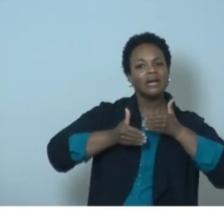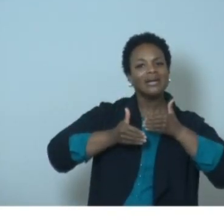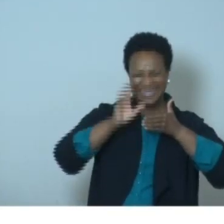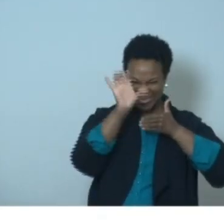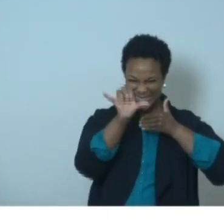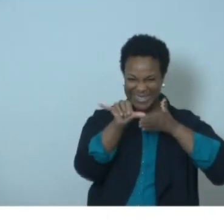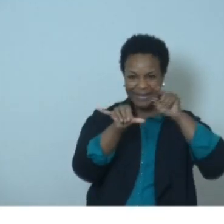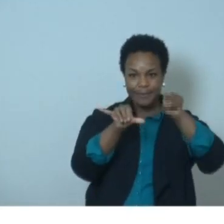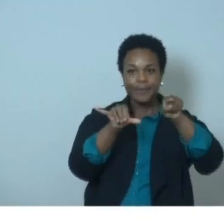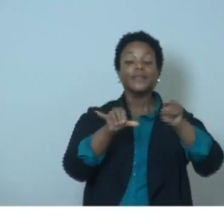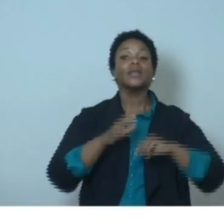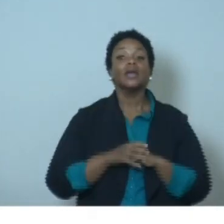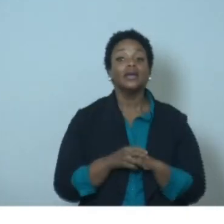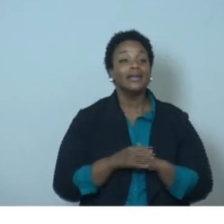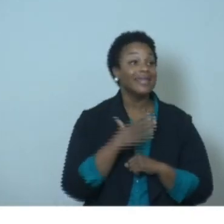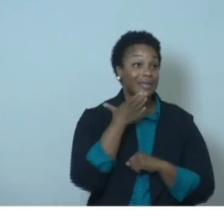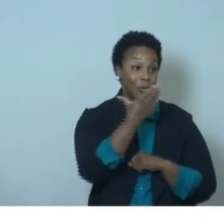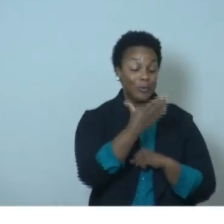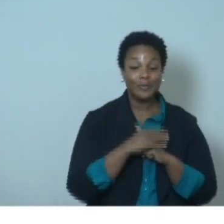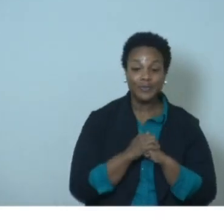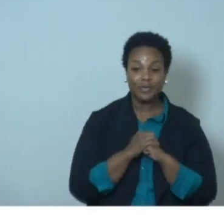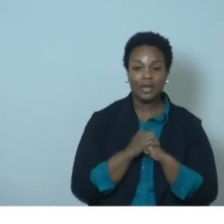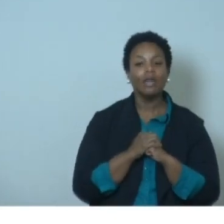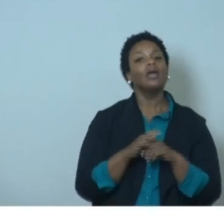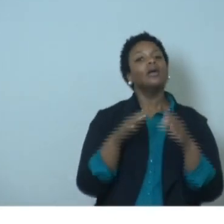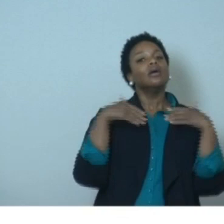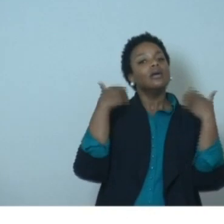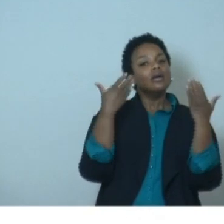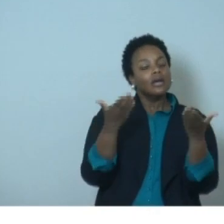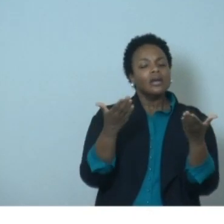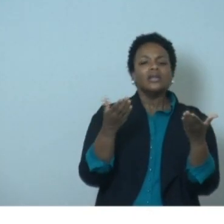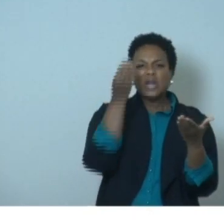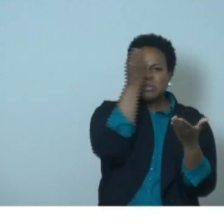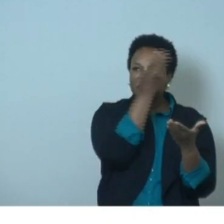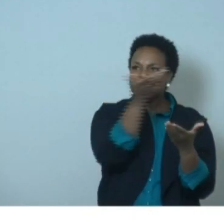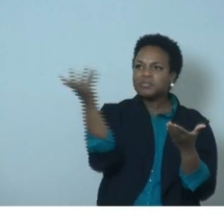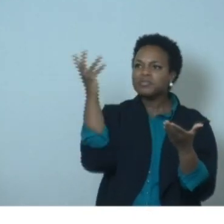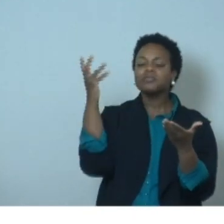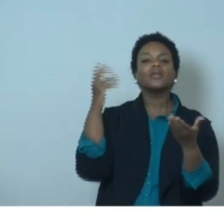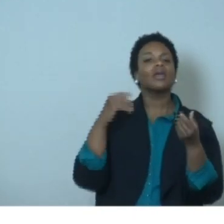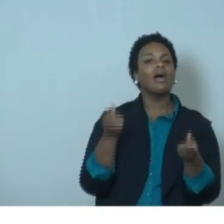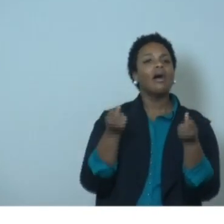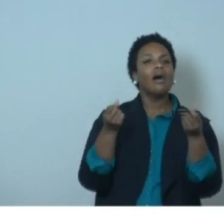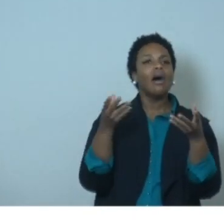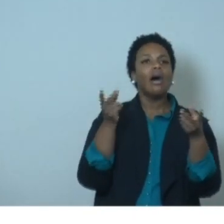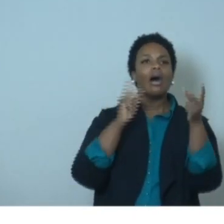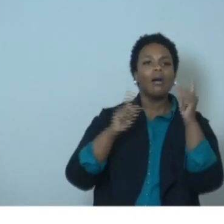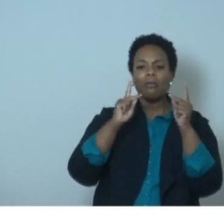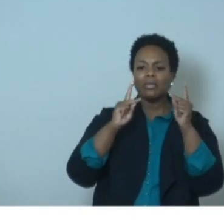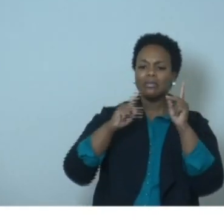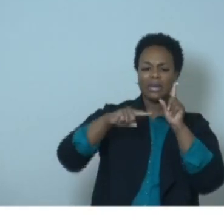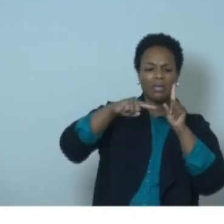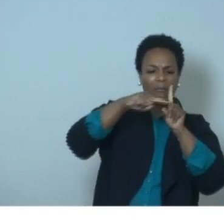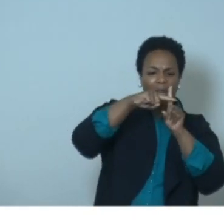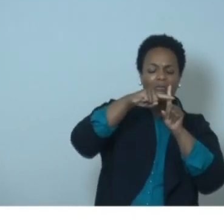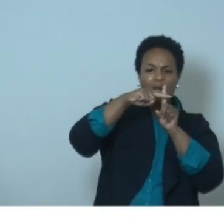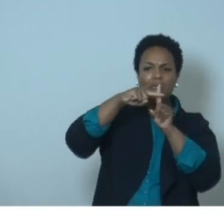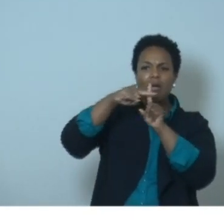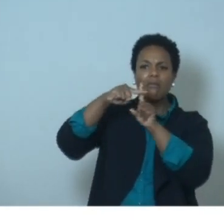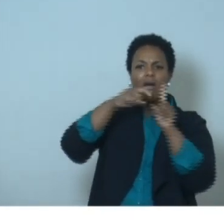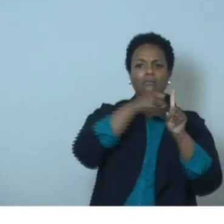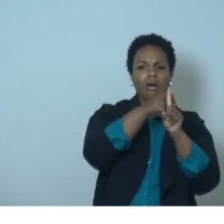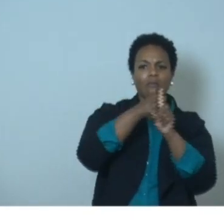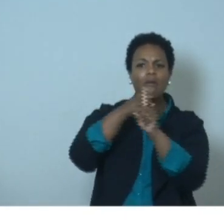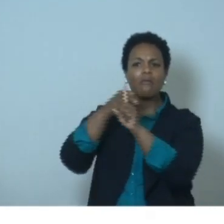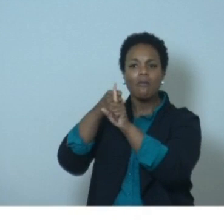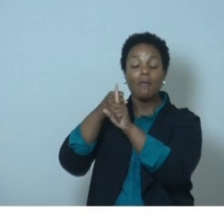There we are. Good. Thank you. So I want to give you a little heads up on rate of spread. But first, let's go over the numbers. Our target is to